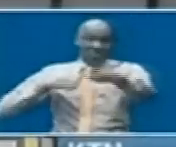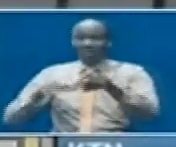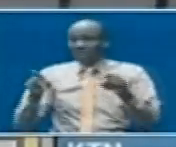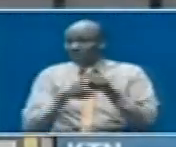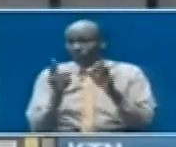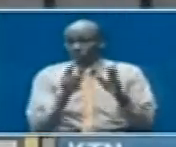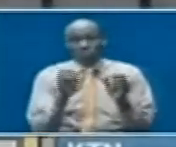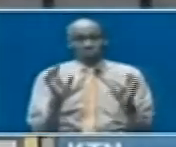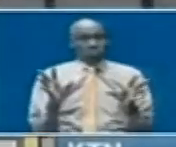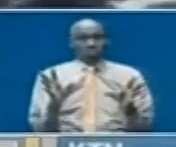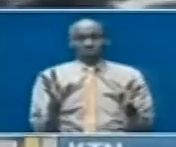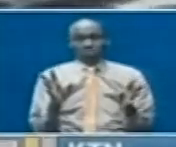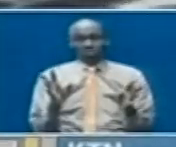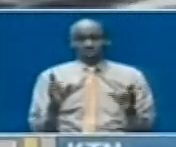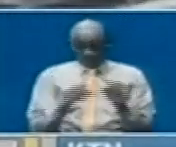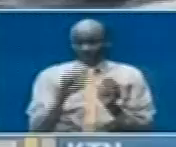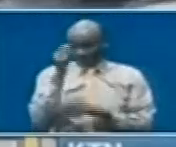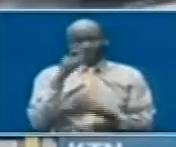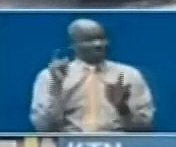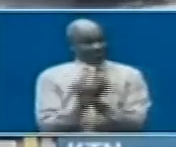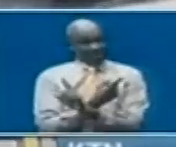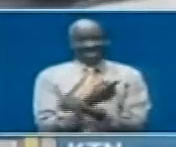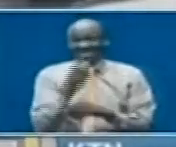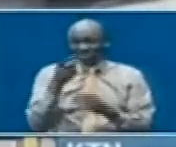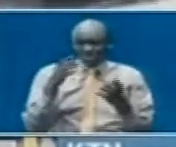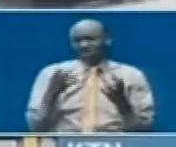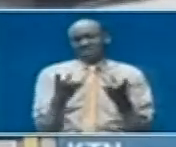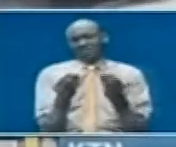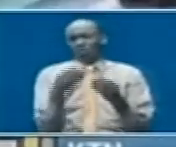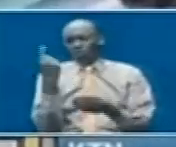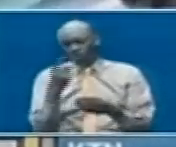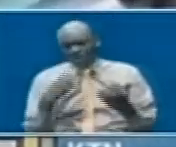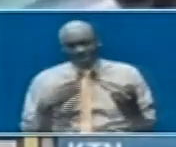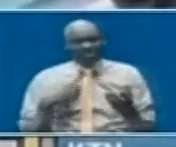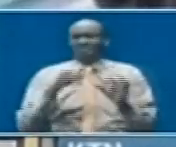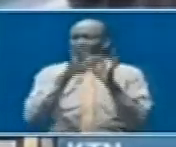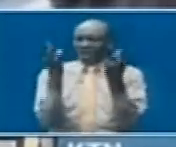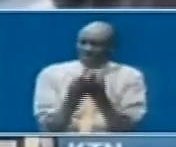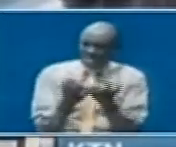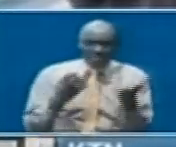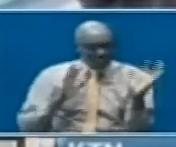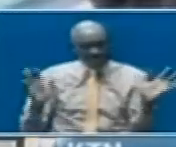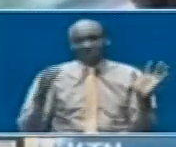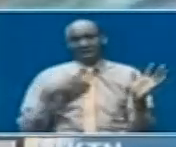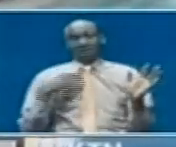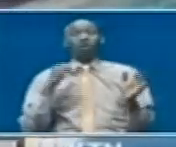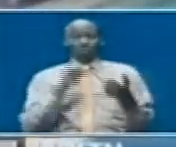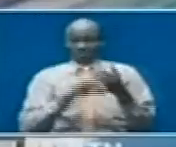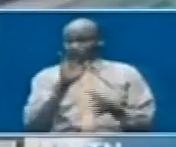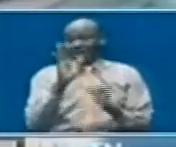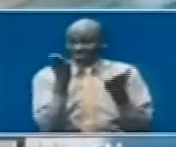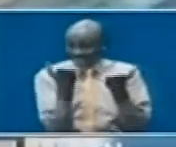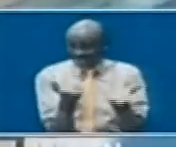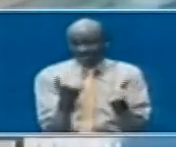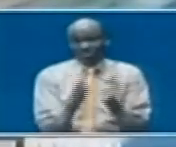and fanfare that we associate with the presidency. It was simply his very close family. I spotted Margaret Kenyatta there, his